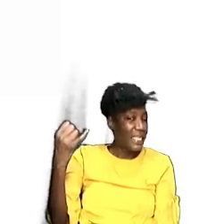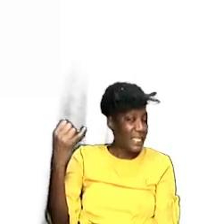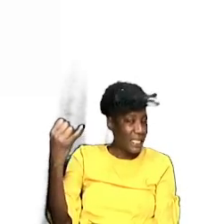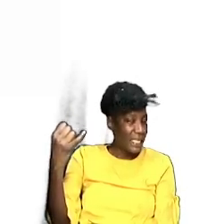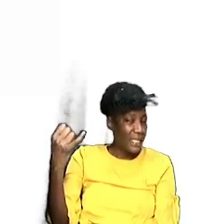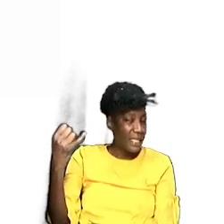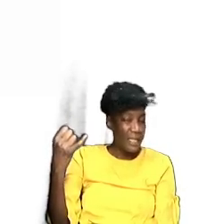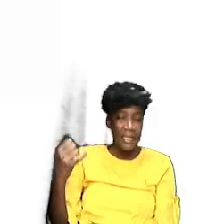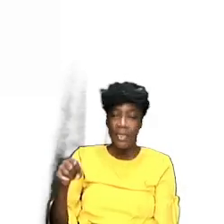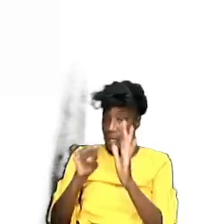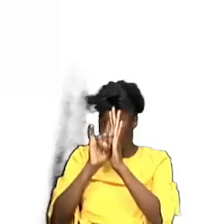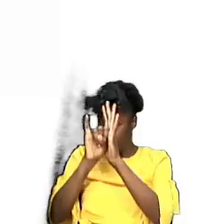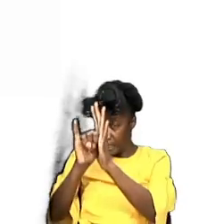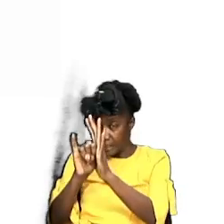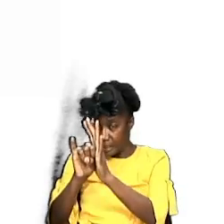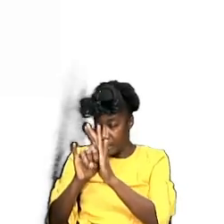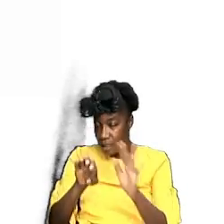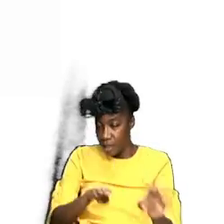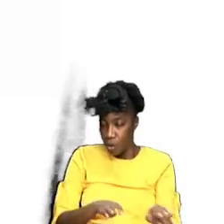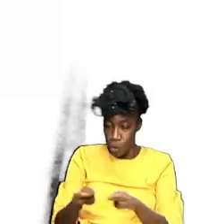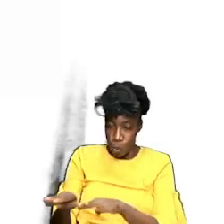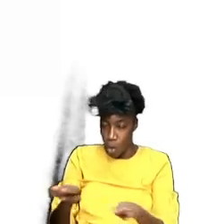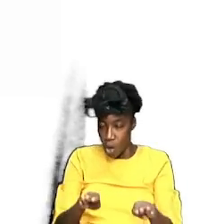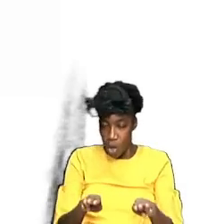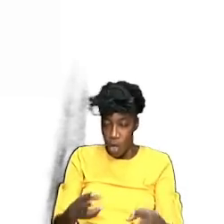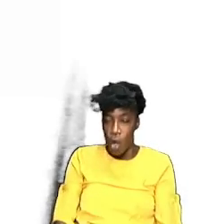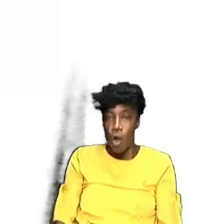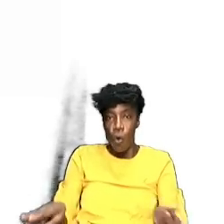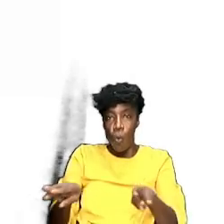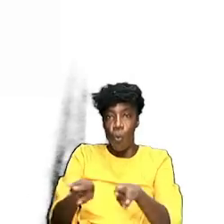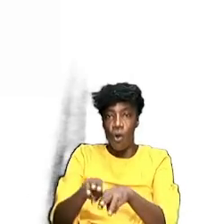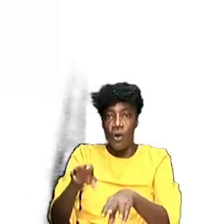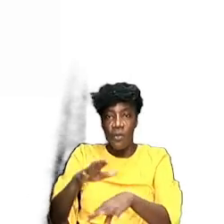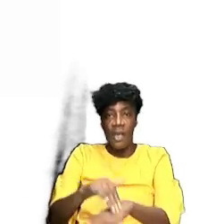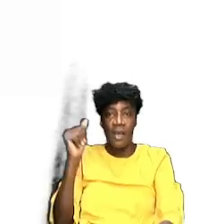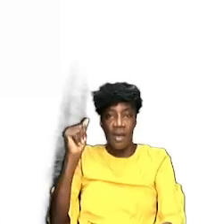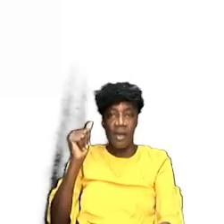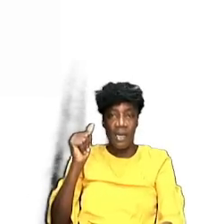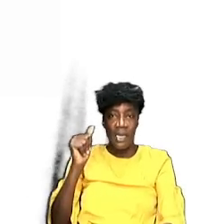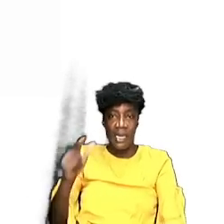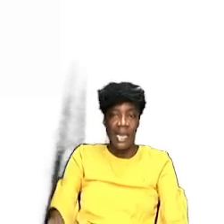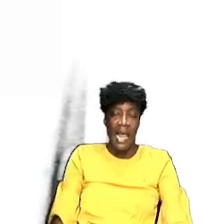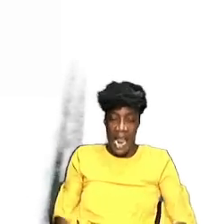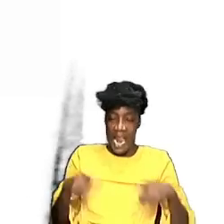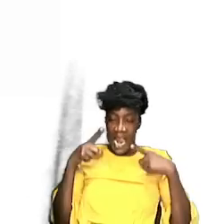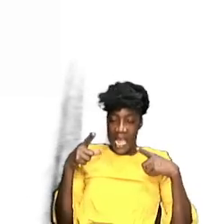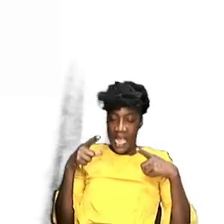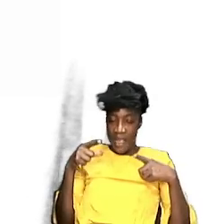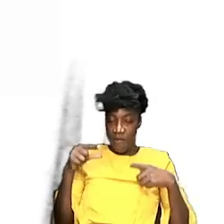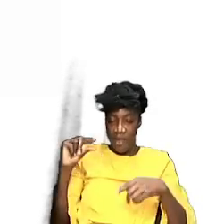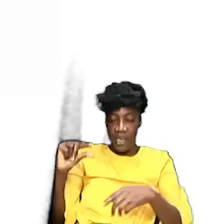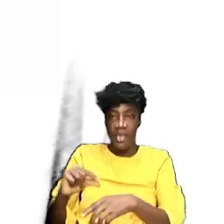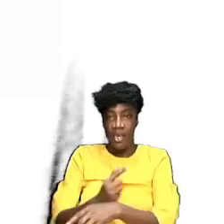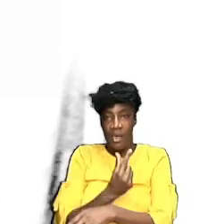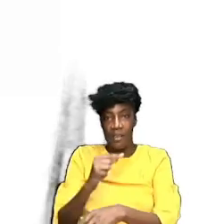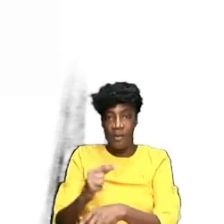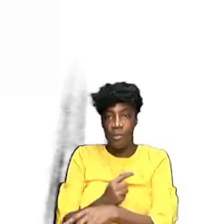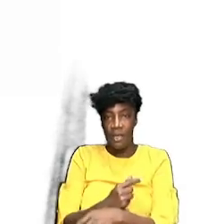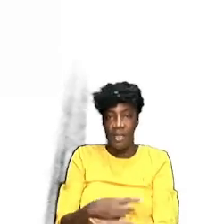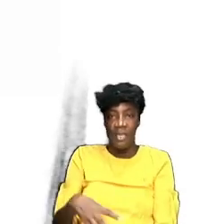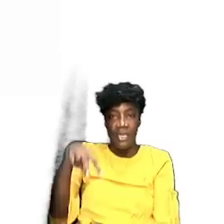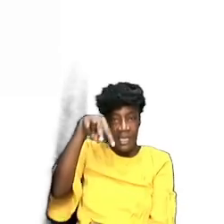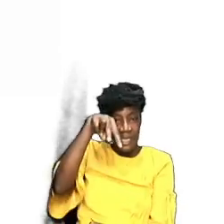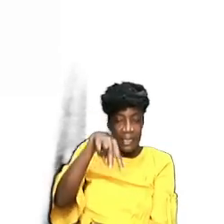We must walk worthy of the calling, talking about our lives in the gospel. And then we must